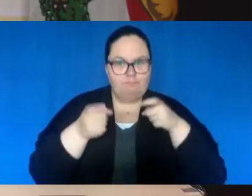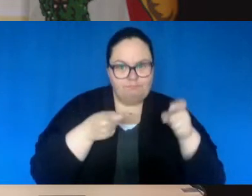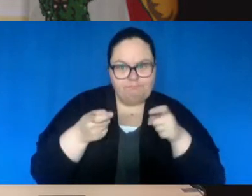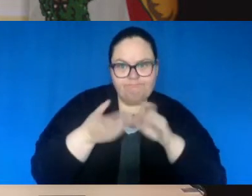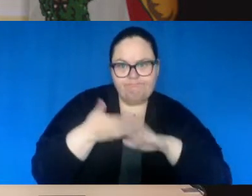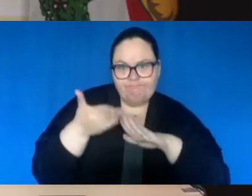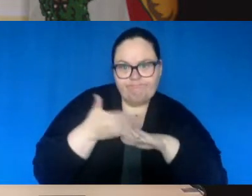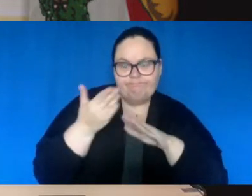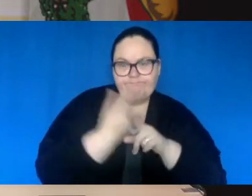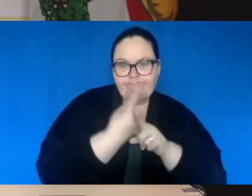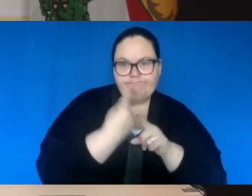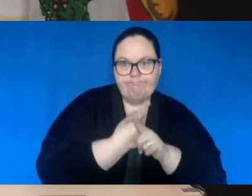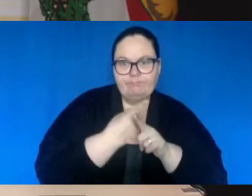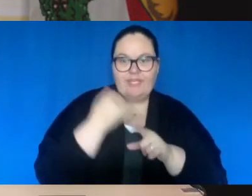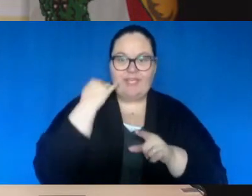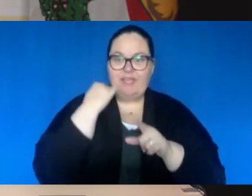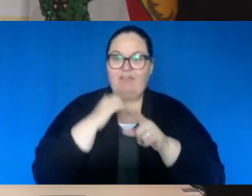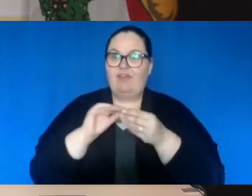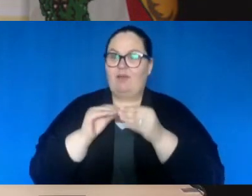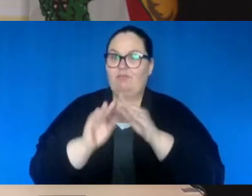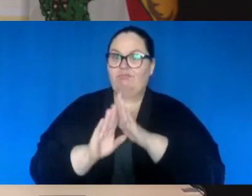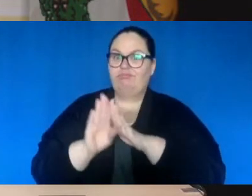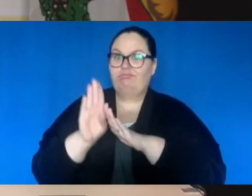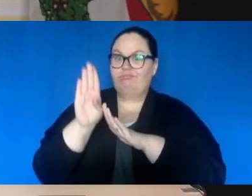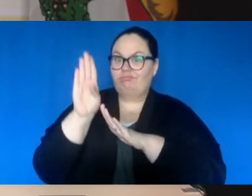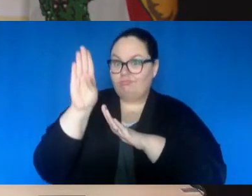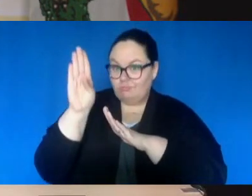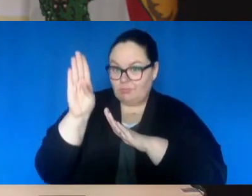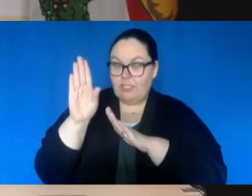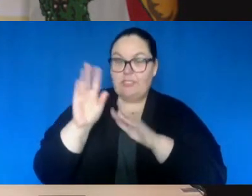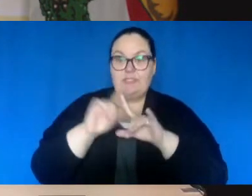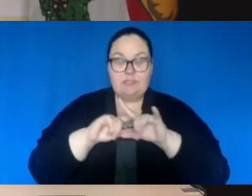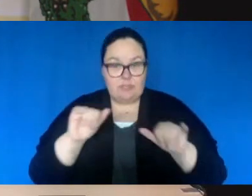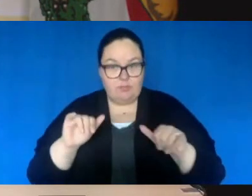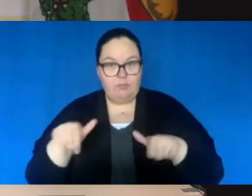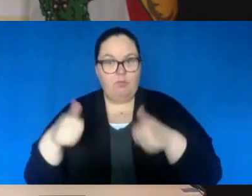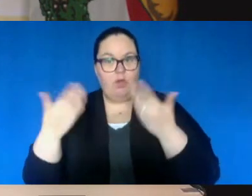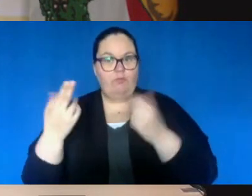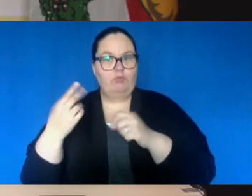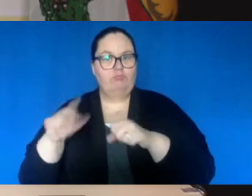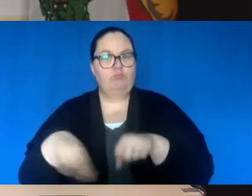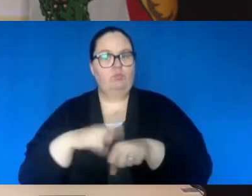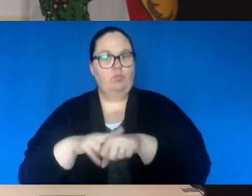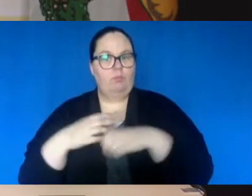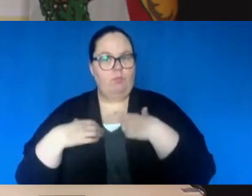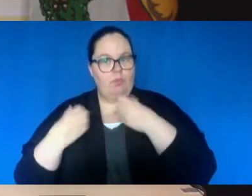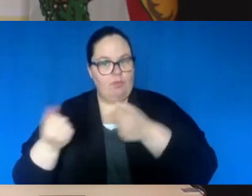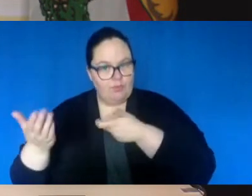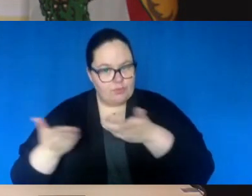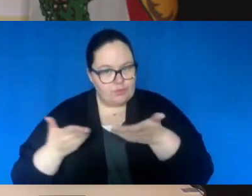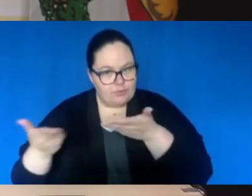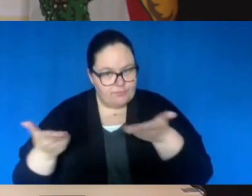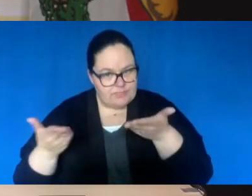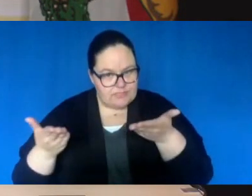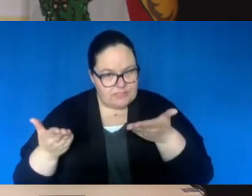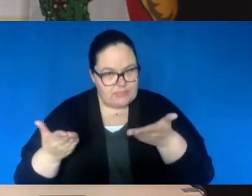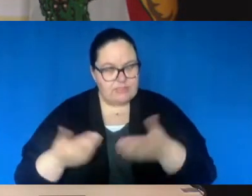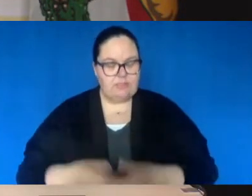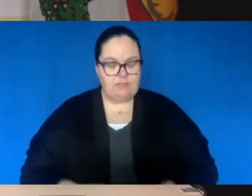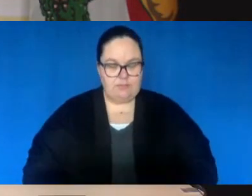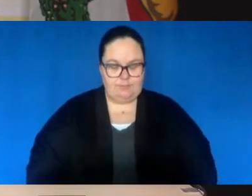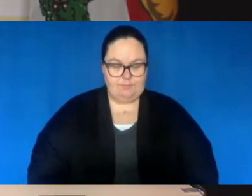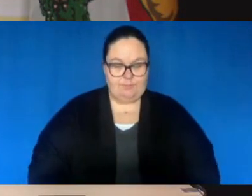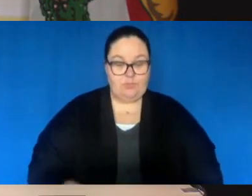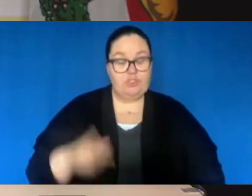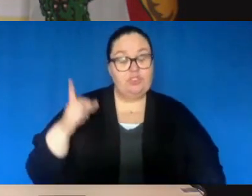on with a surge in cases while continuing to be able to offer our regular health services on the island. So we've, as Dr.